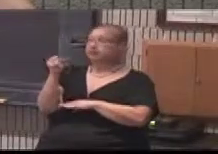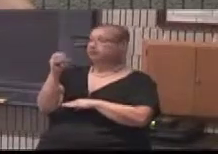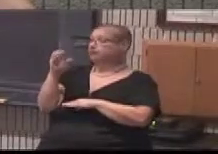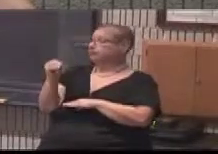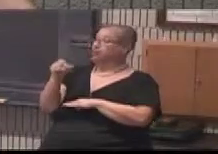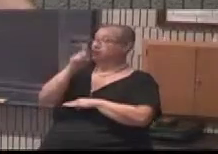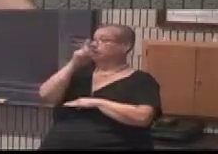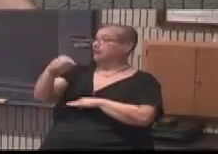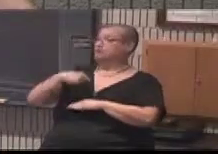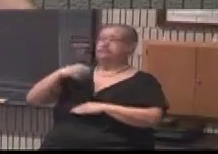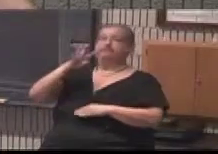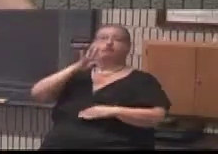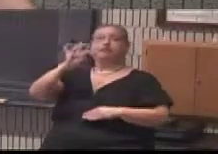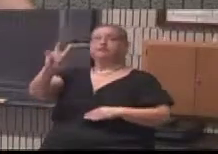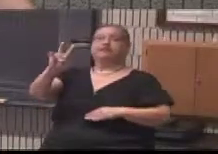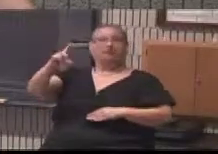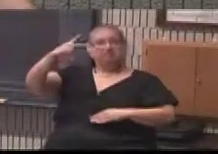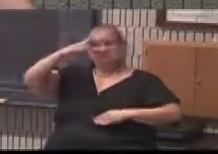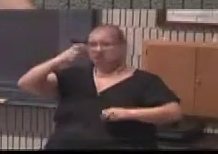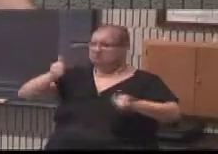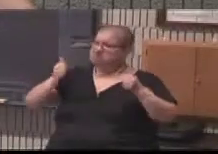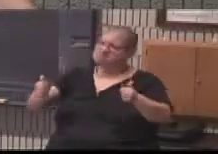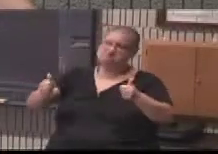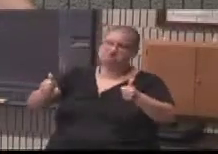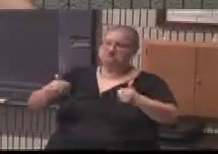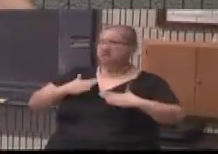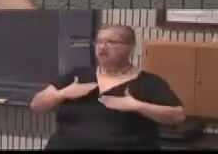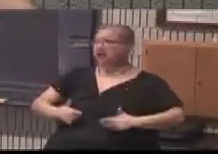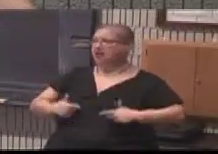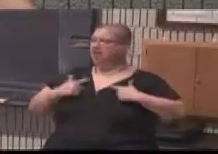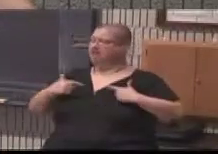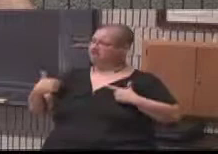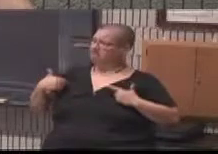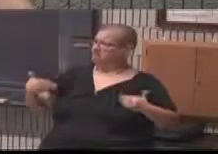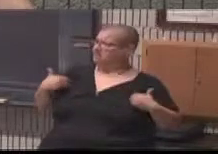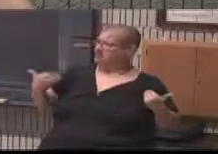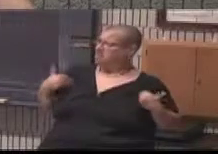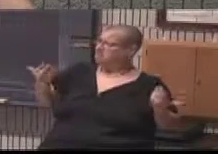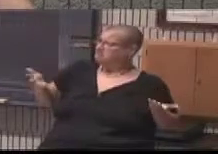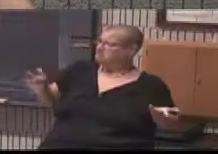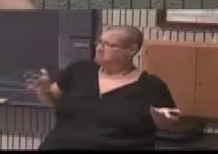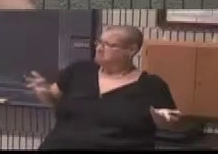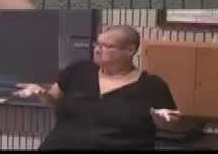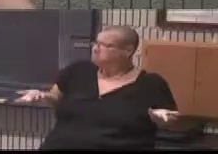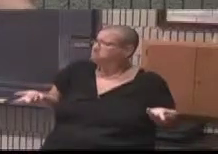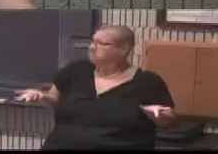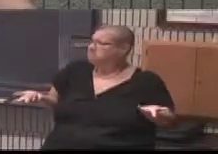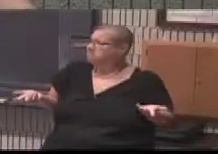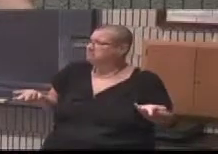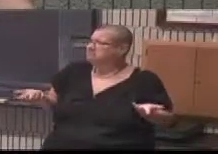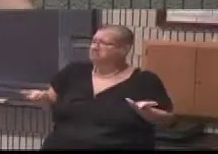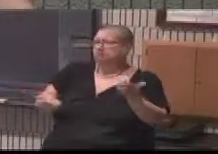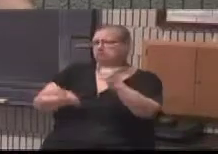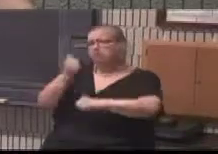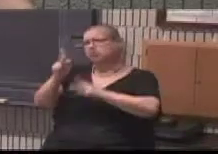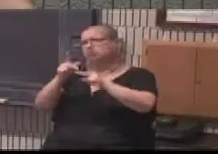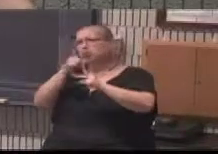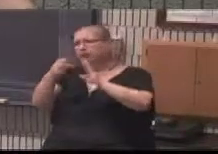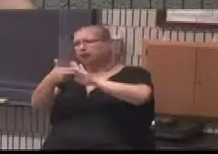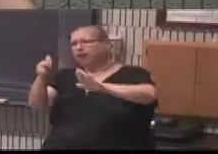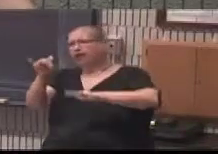of my life, I'm 47 years old, which is on the younger spectrum of people that are affected by